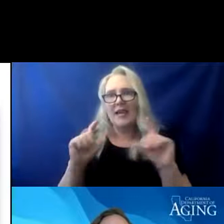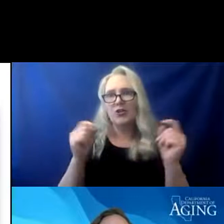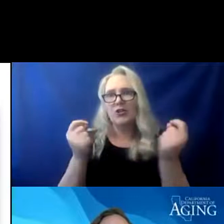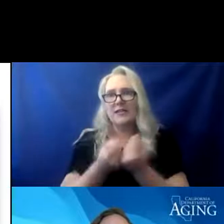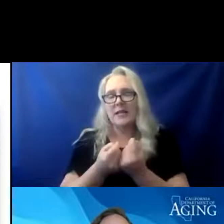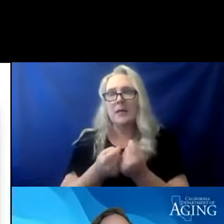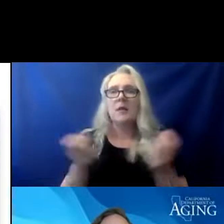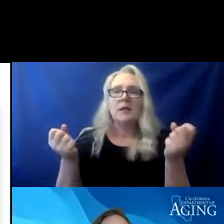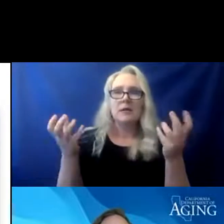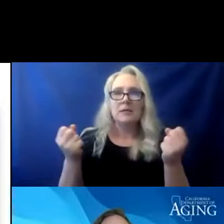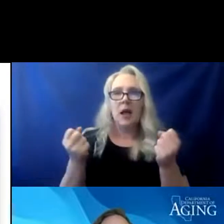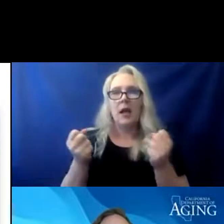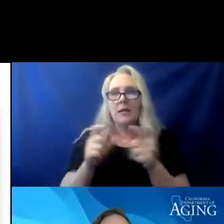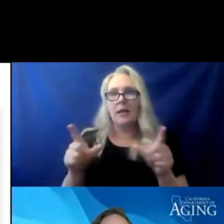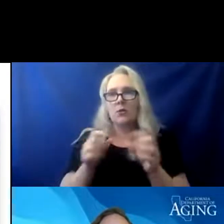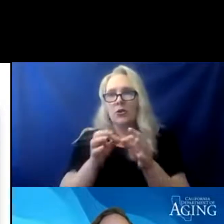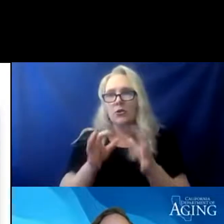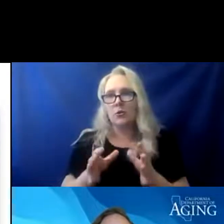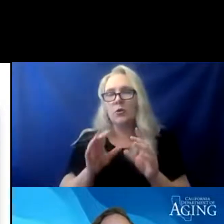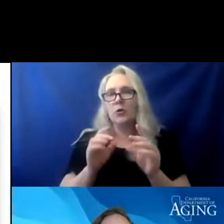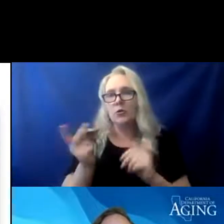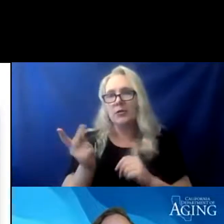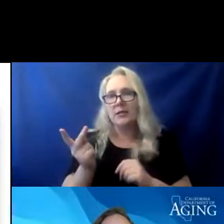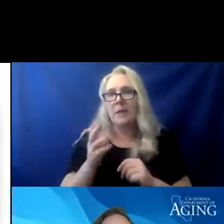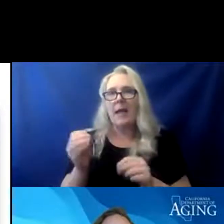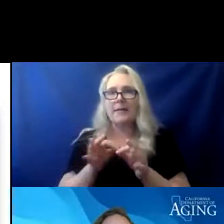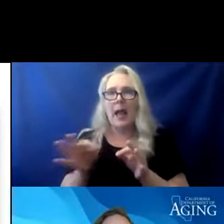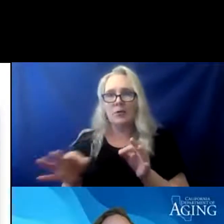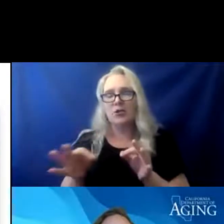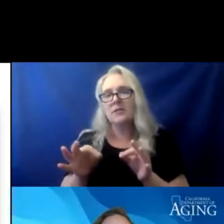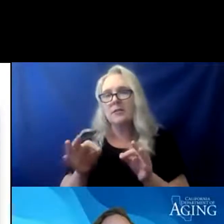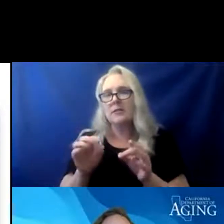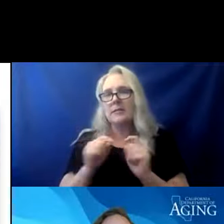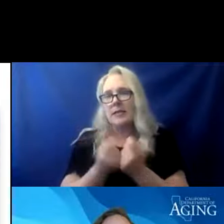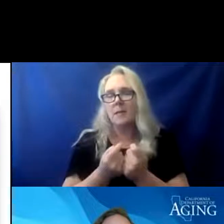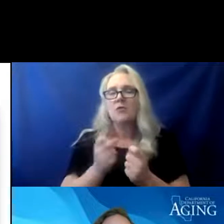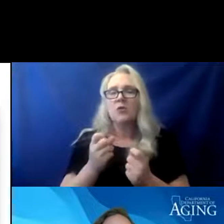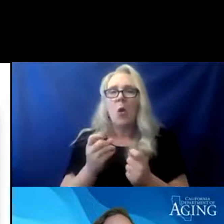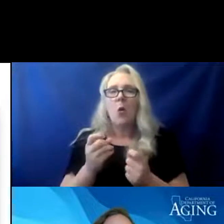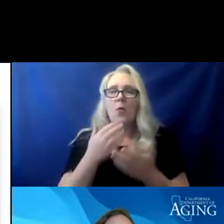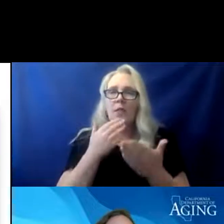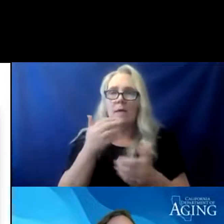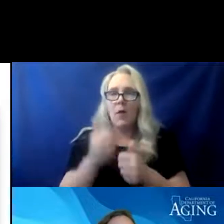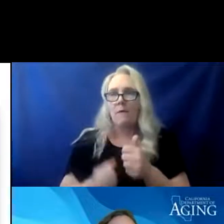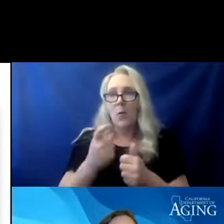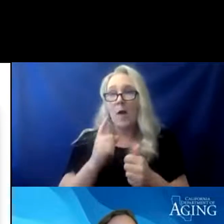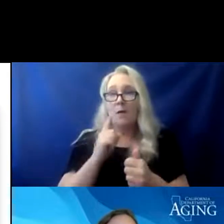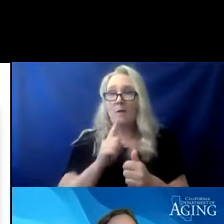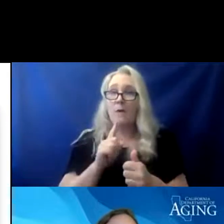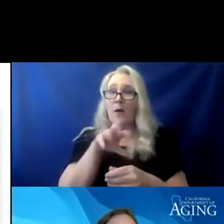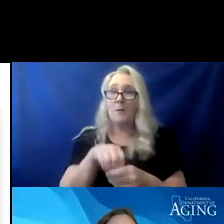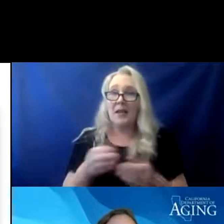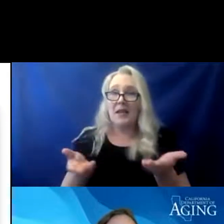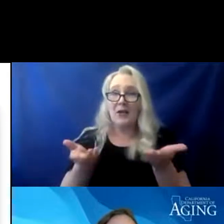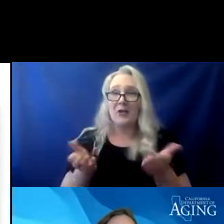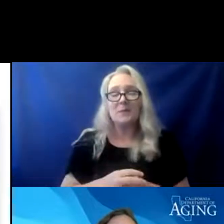sign language interpretation team, and captions team, all of whom have made today possible. So thank you to everyone for being here. I do want to also